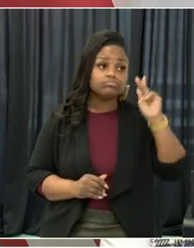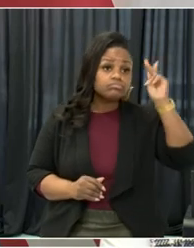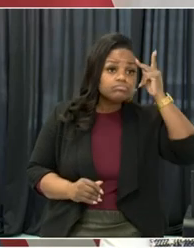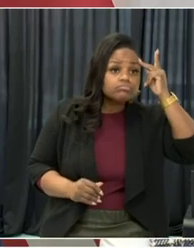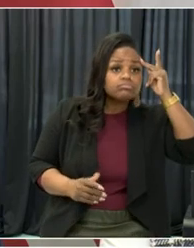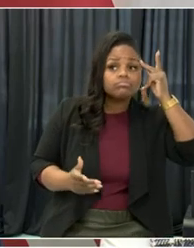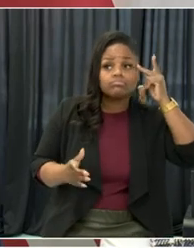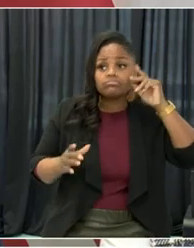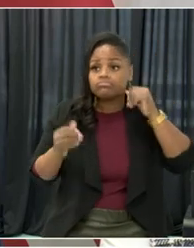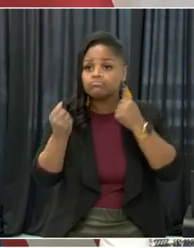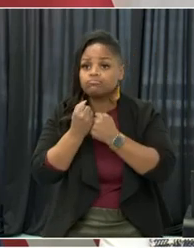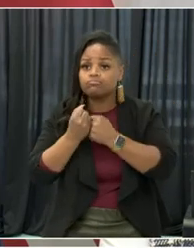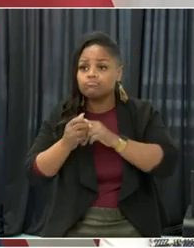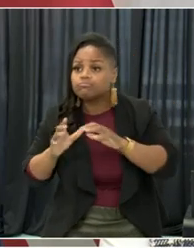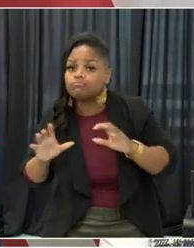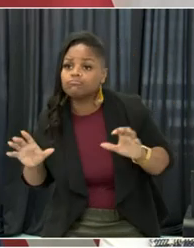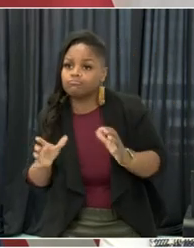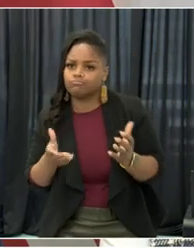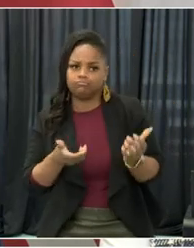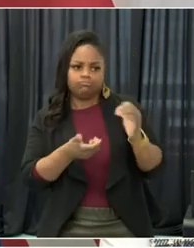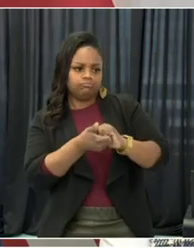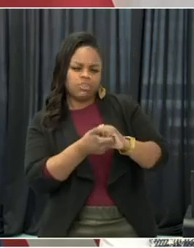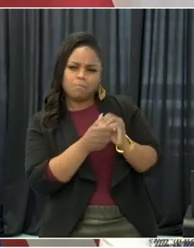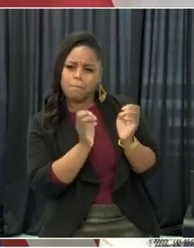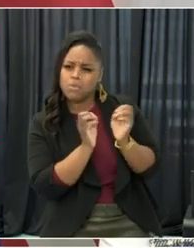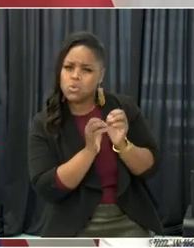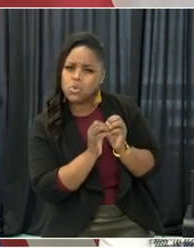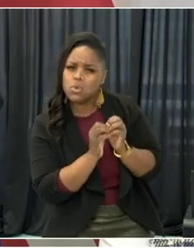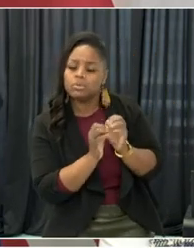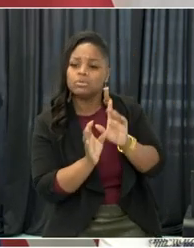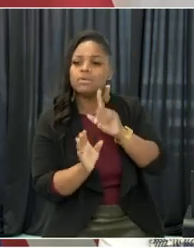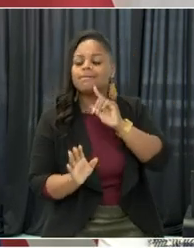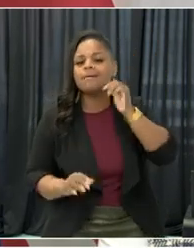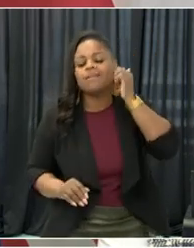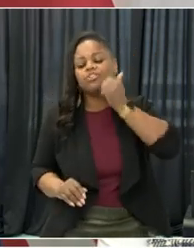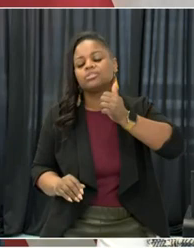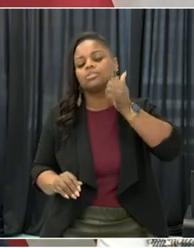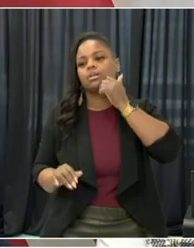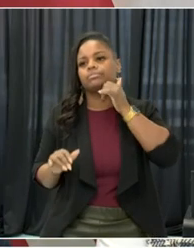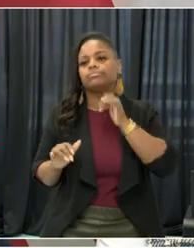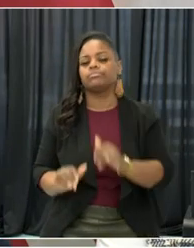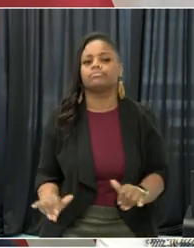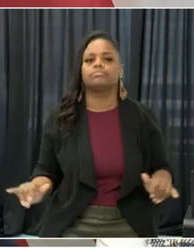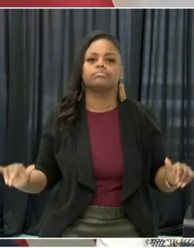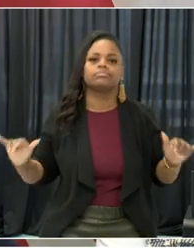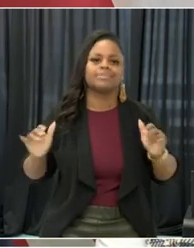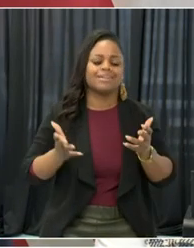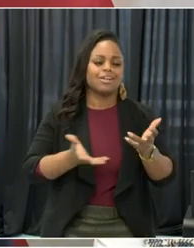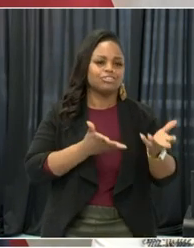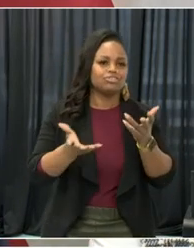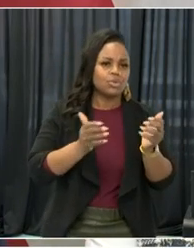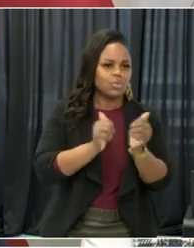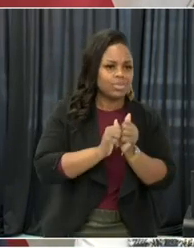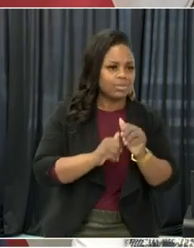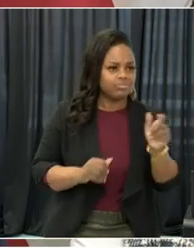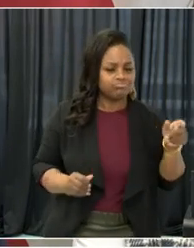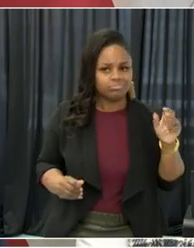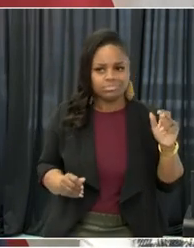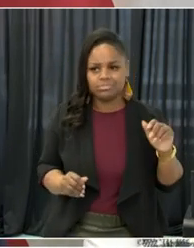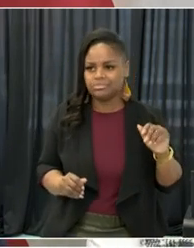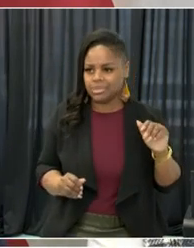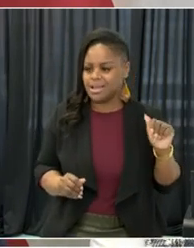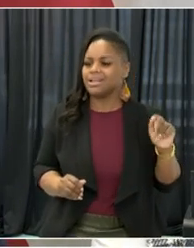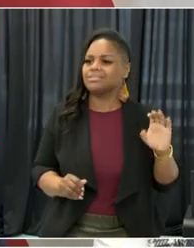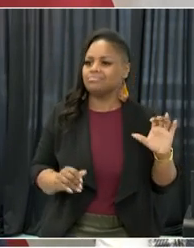ANCs? It's part of our day-to-day job to engage ANCs. We engage ANCs all the time.